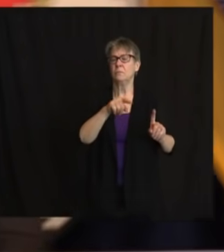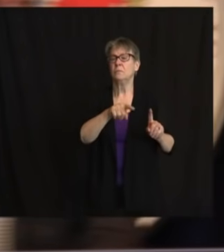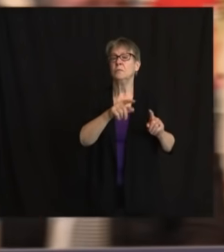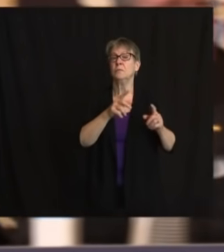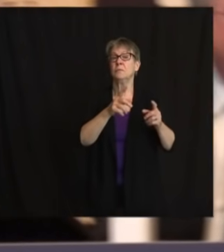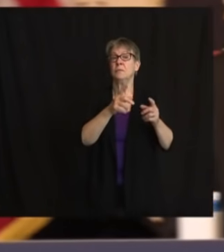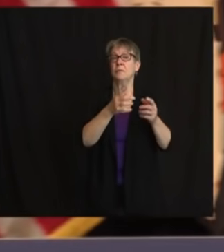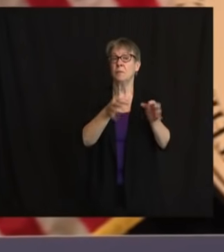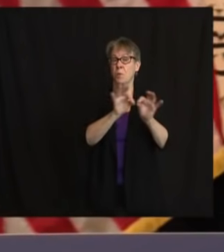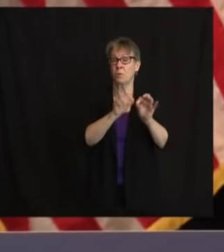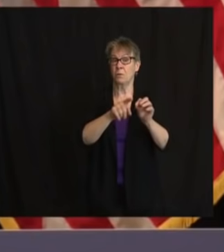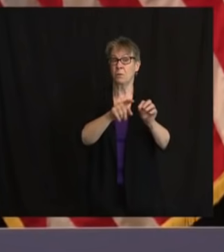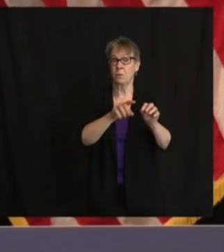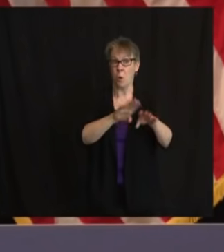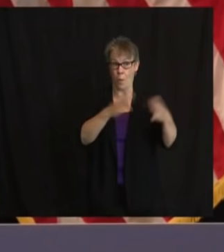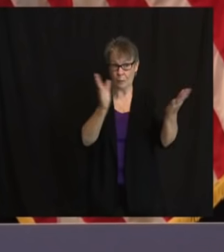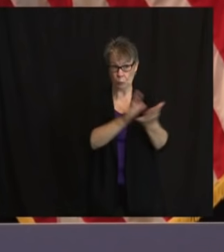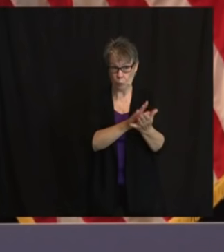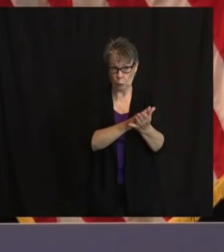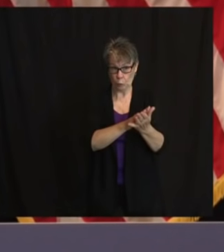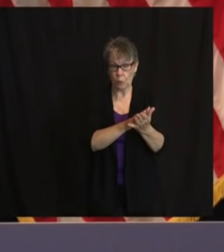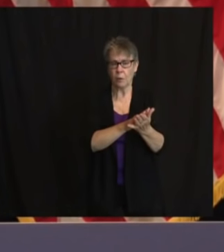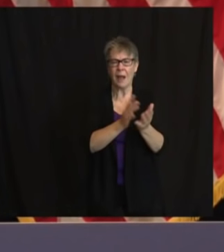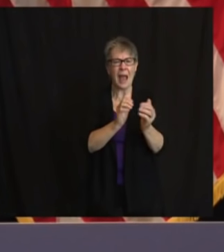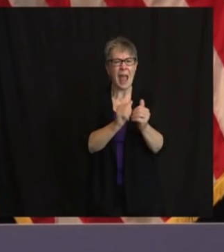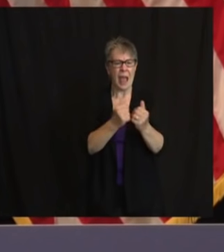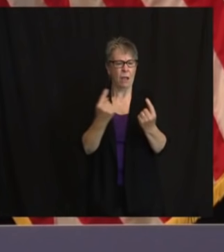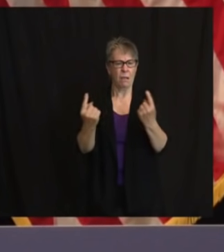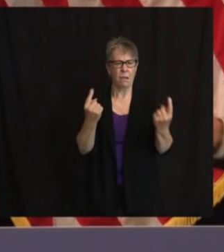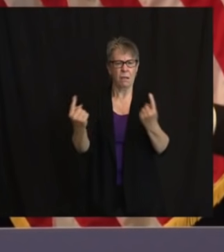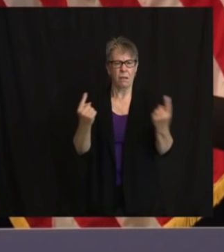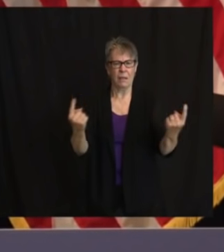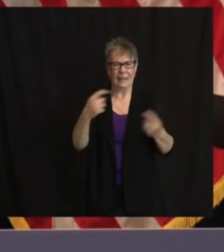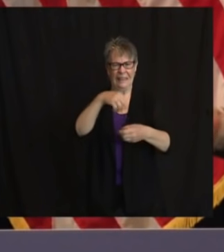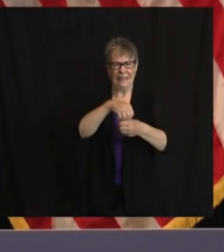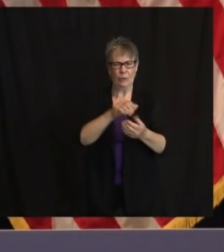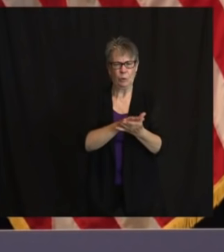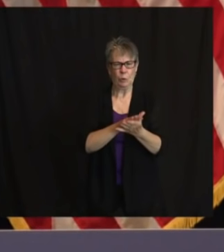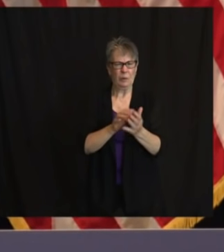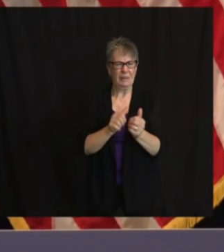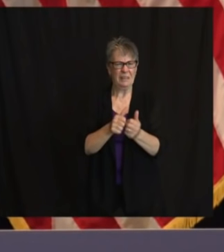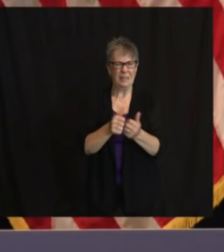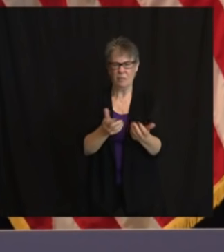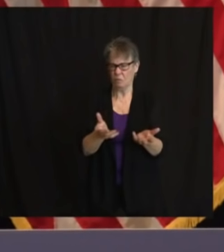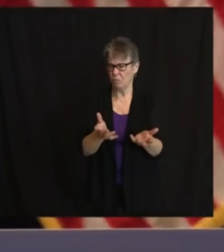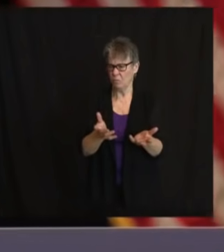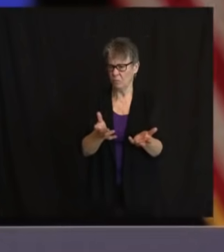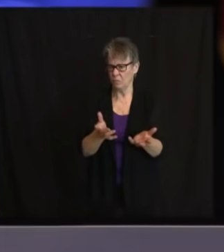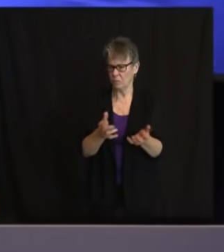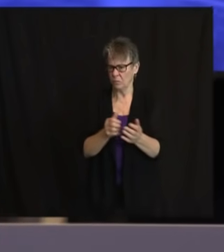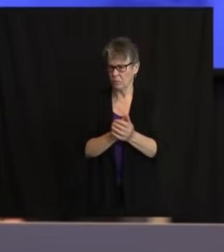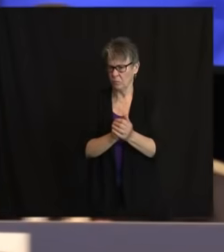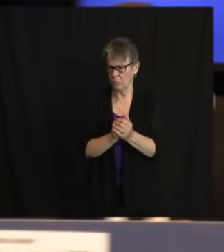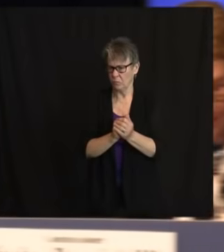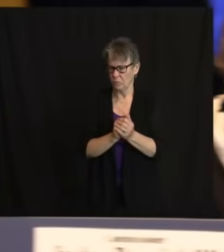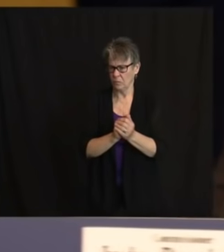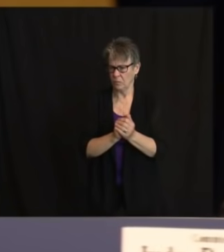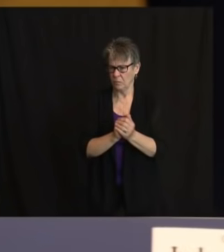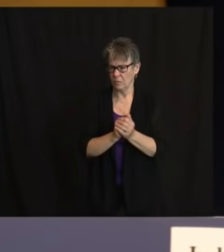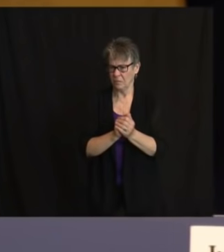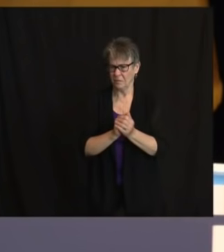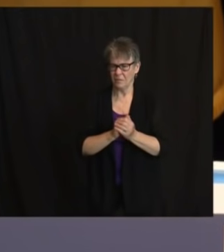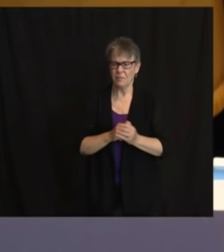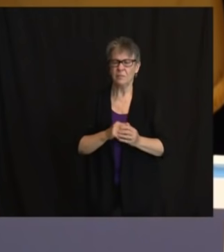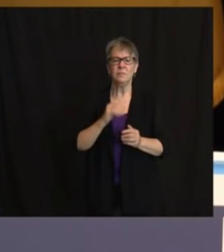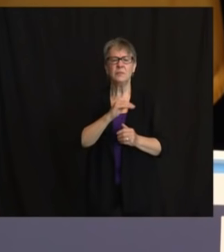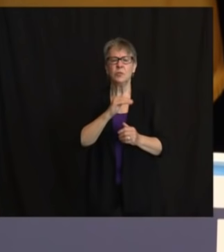level, sign us up. That's healthy and compliant. Anything you want to add on schools? Yeah, I think we have